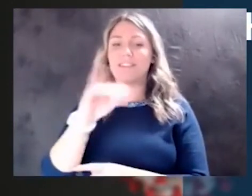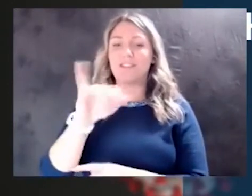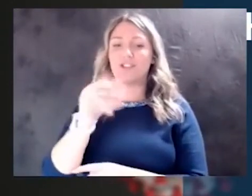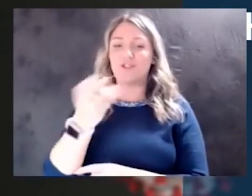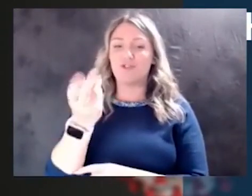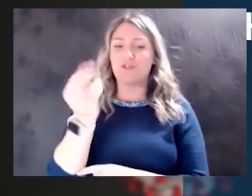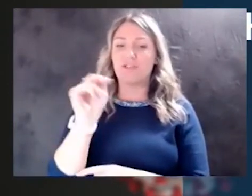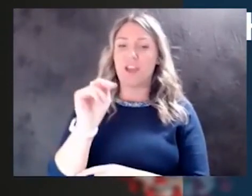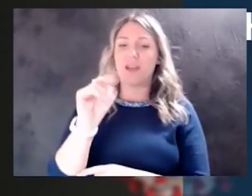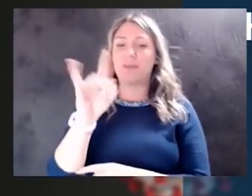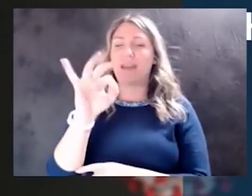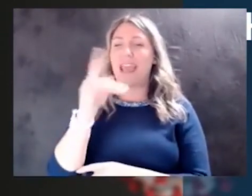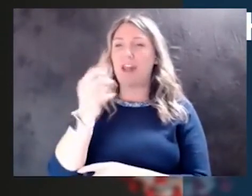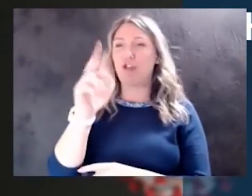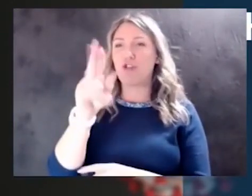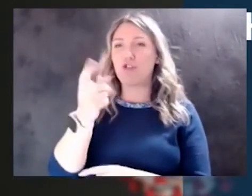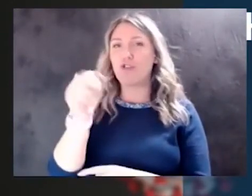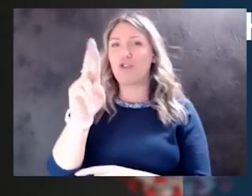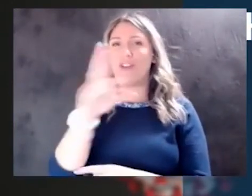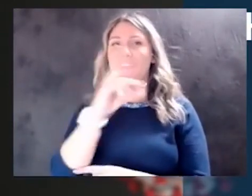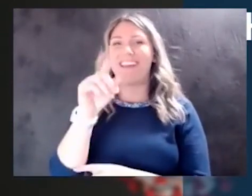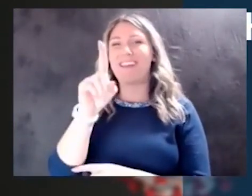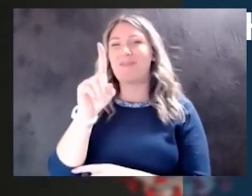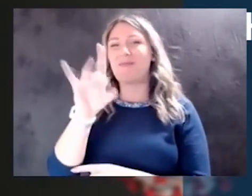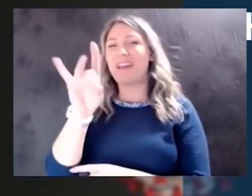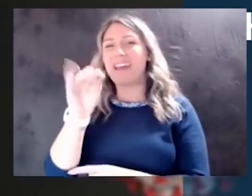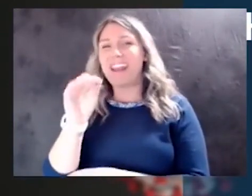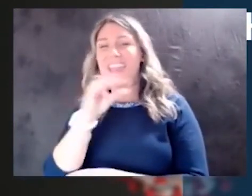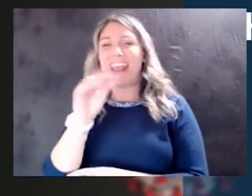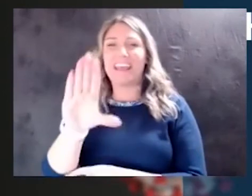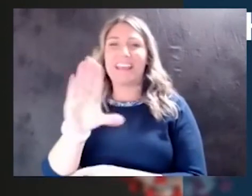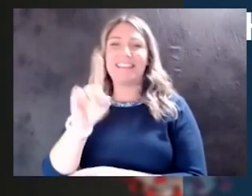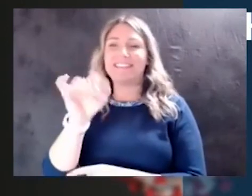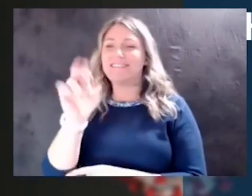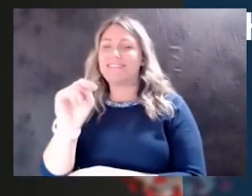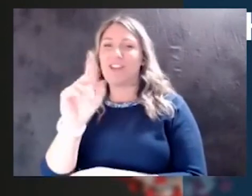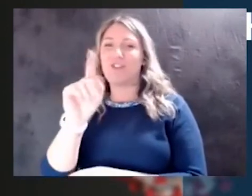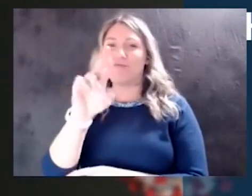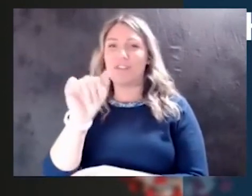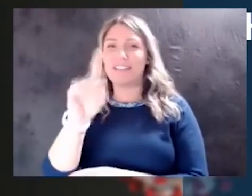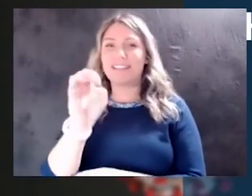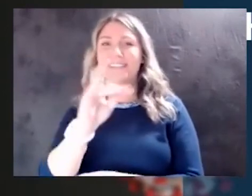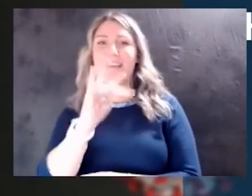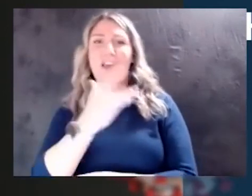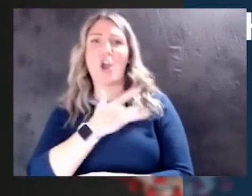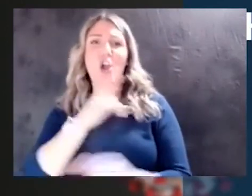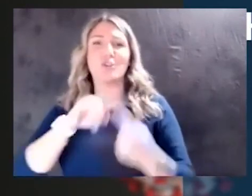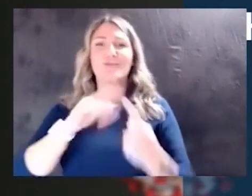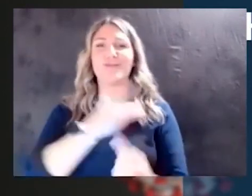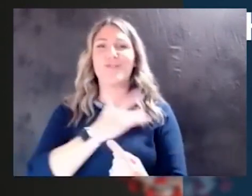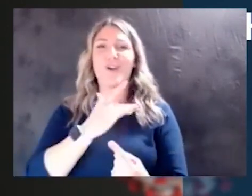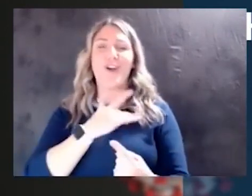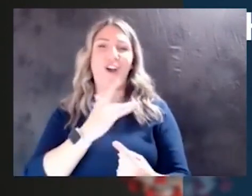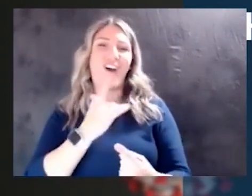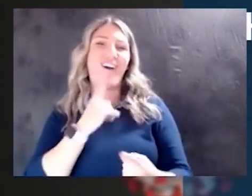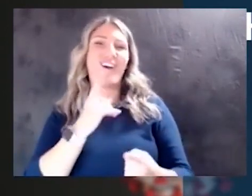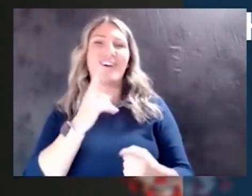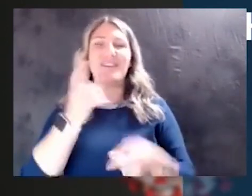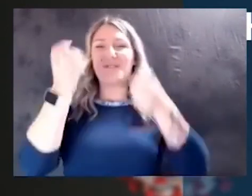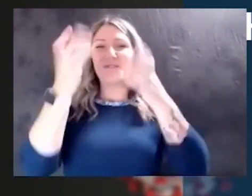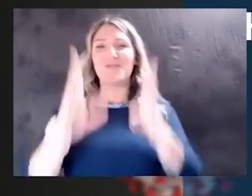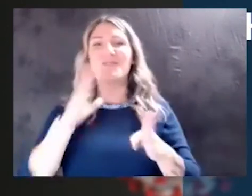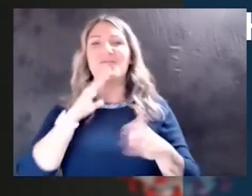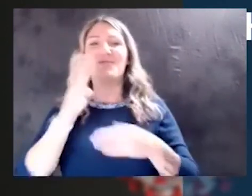180, as well as their merit badge counselor, Dan Reese. And Heart to Heart's Director of Operations, Dan Neal, talks about how this